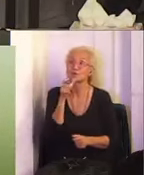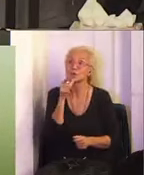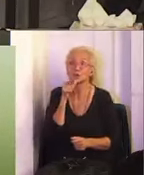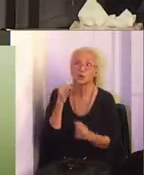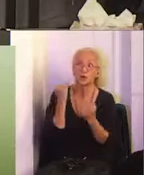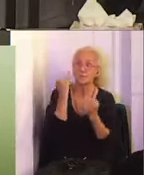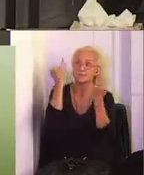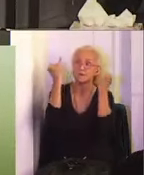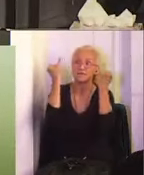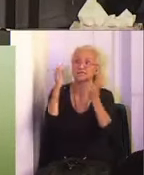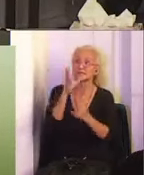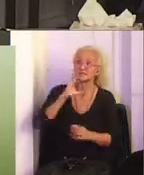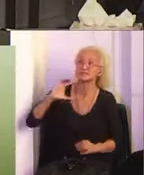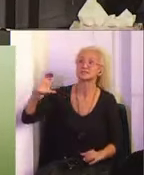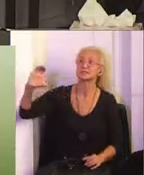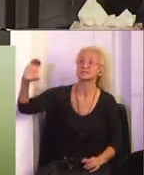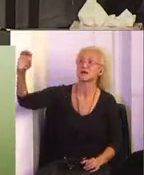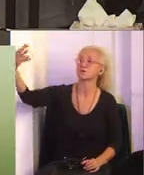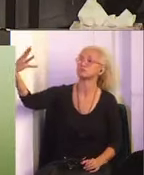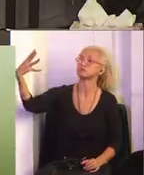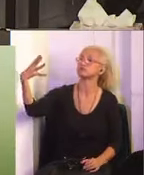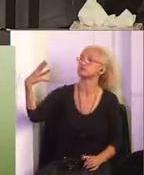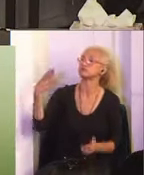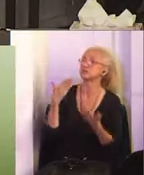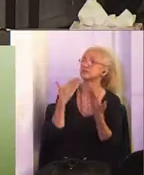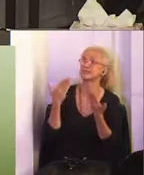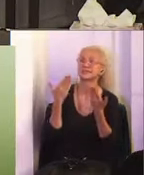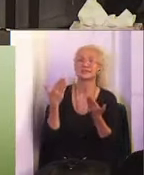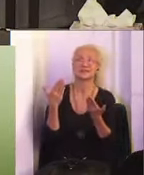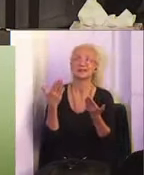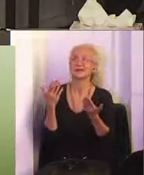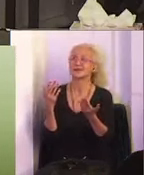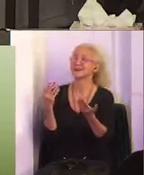Who imagined the sun and gave source to its